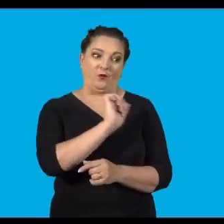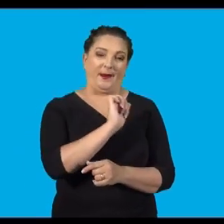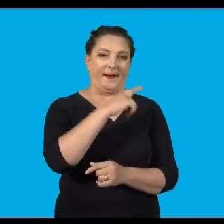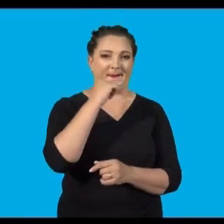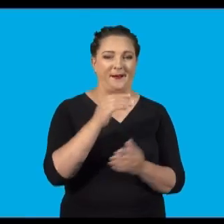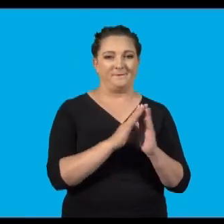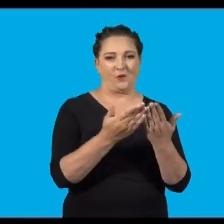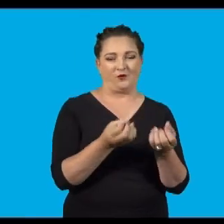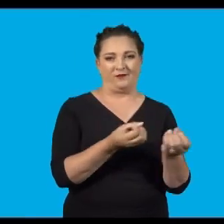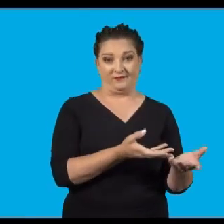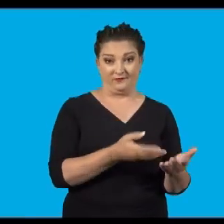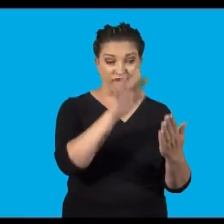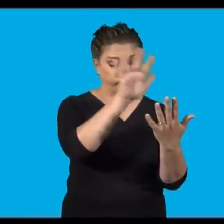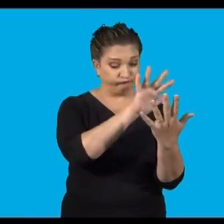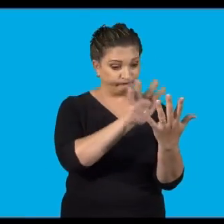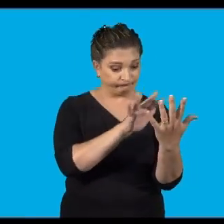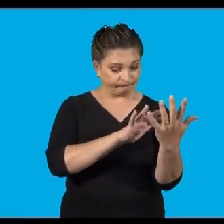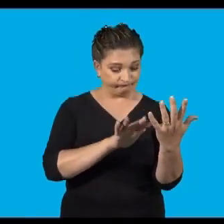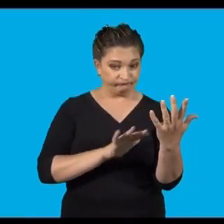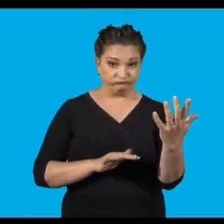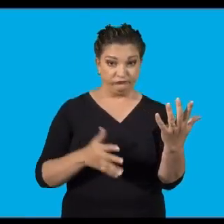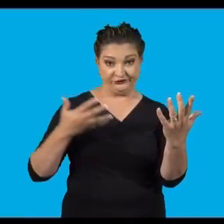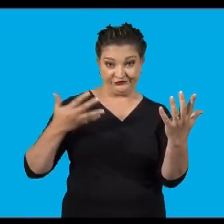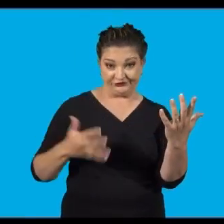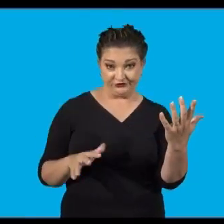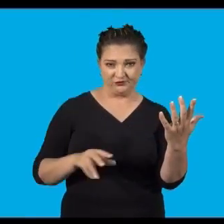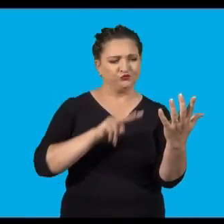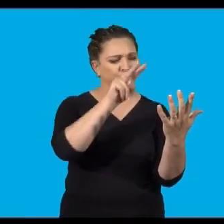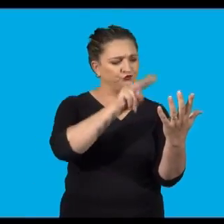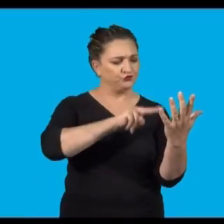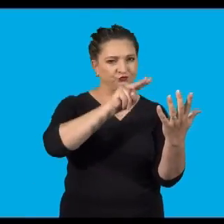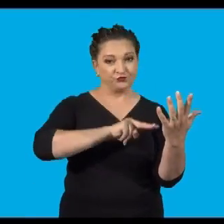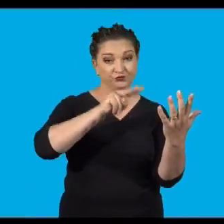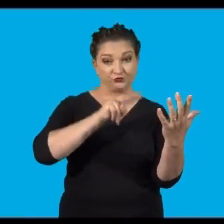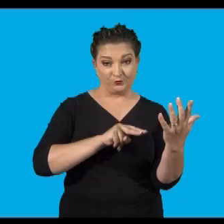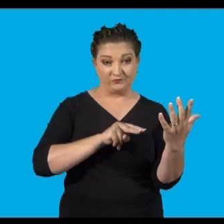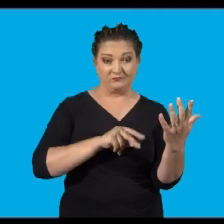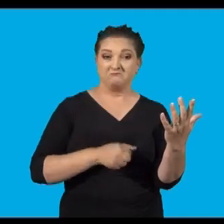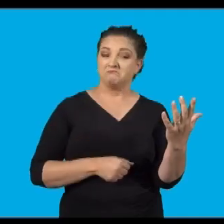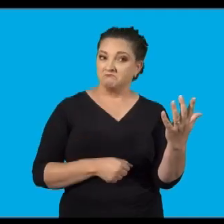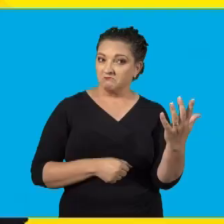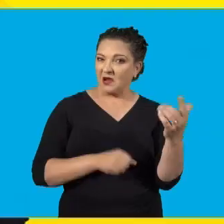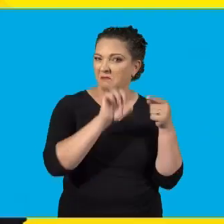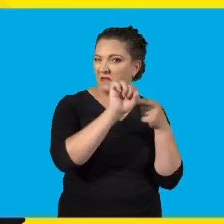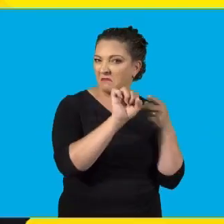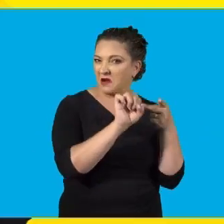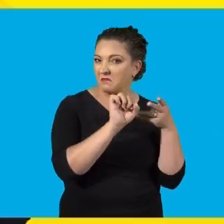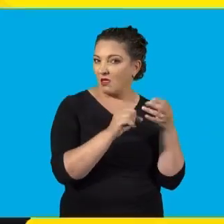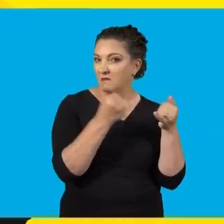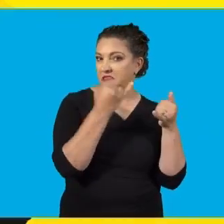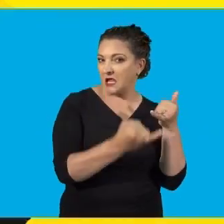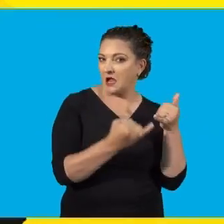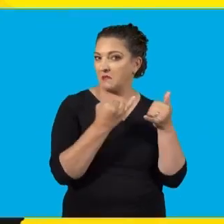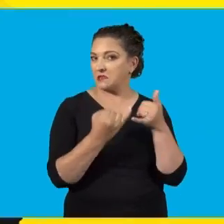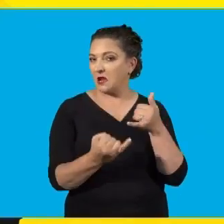the passage, and this is how you read your passage in the exam, all right? But as you're reading, I want you to make sure that you pick up on